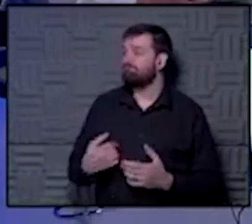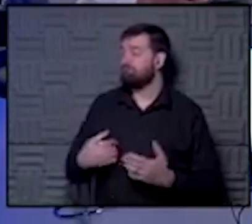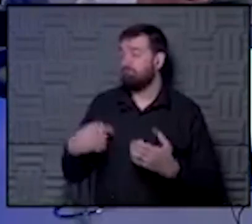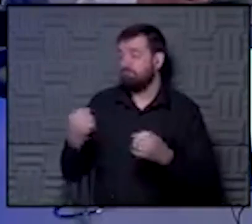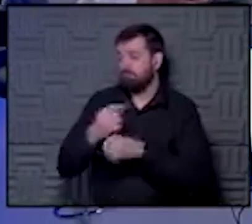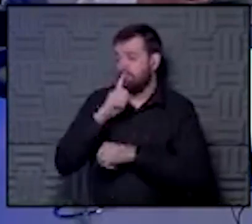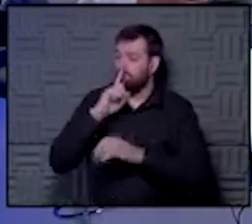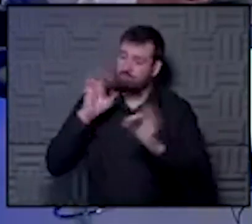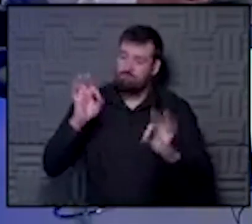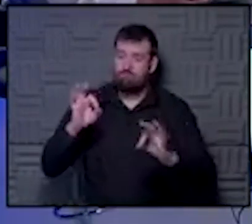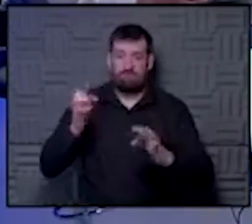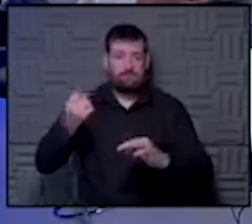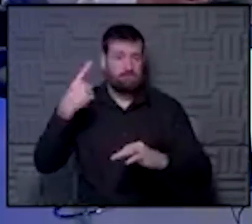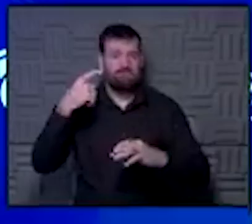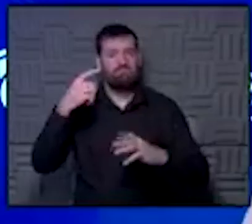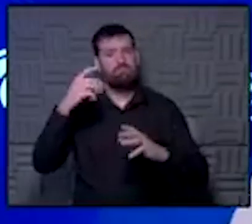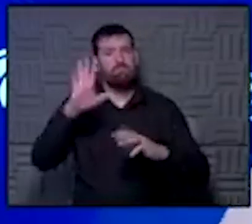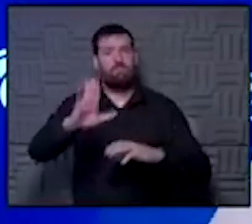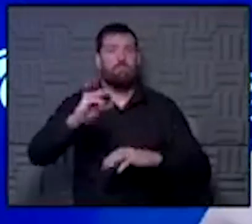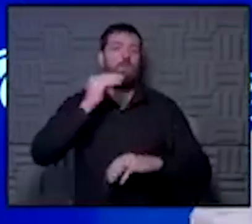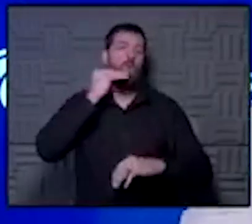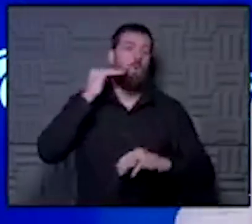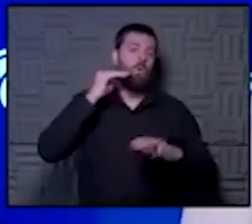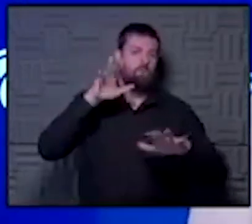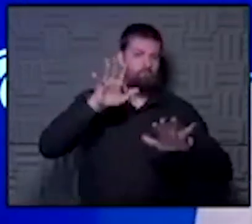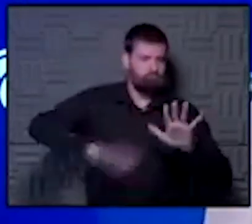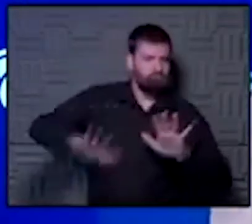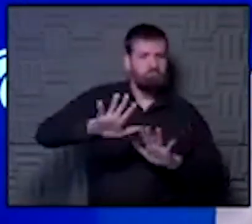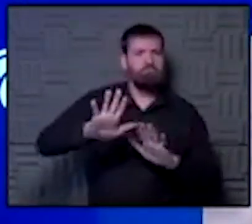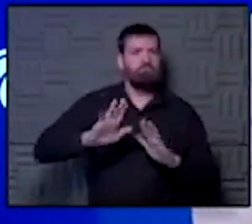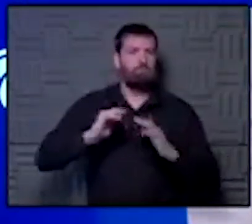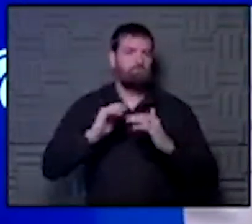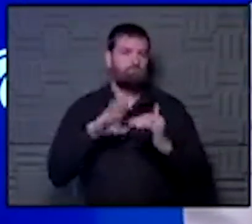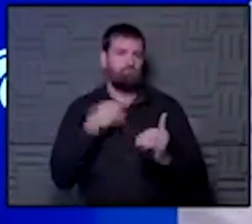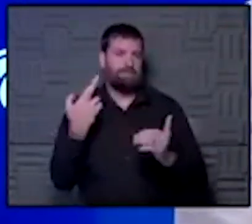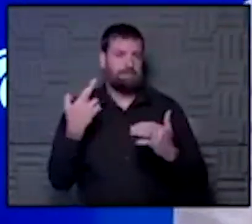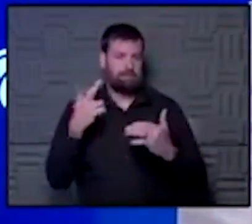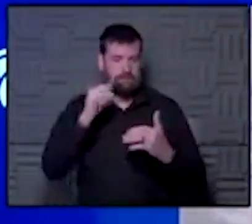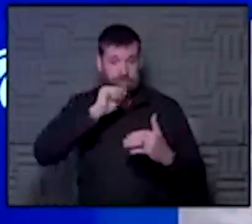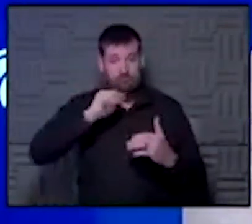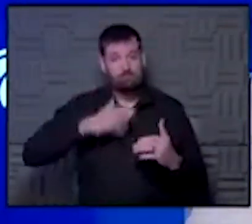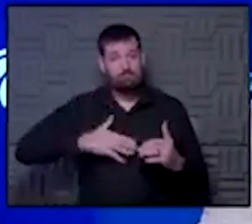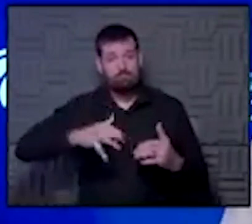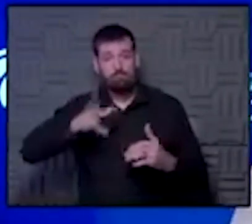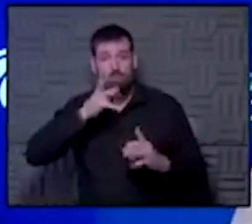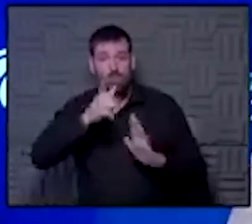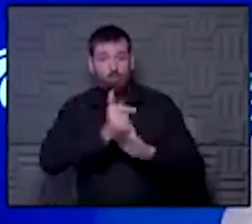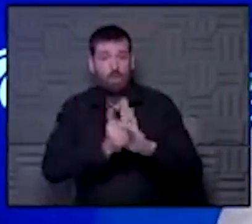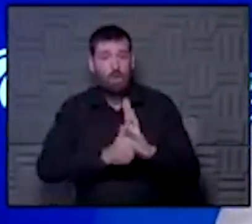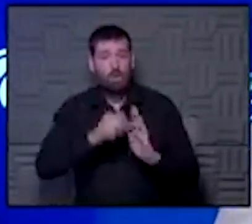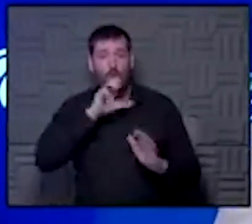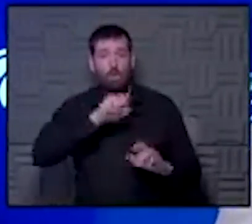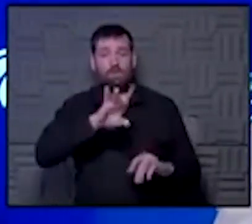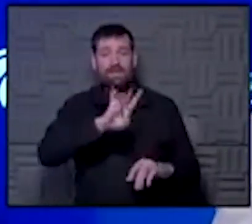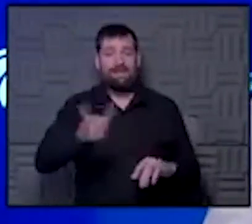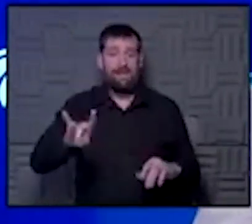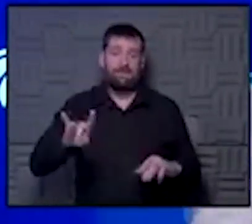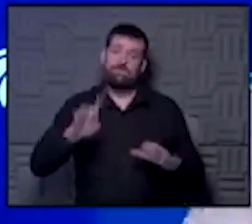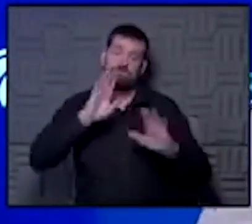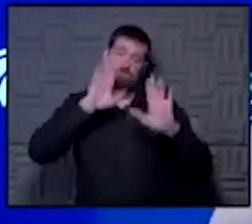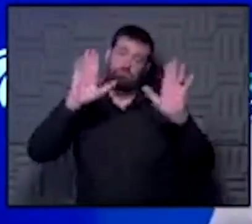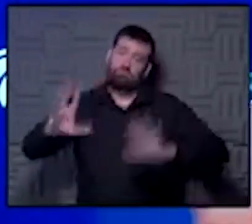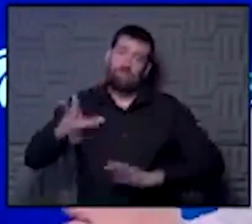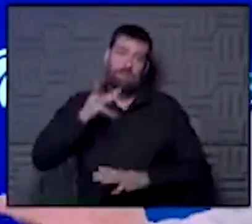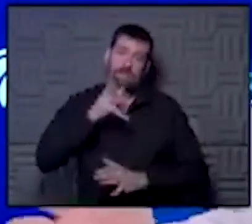total sense. You have to figure out your home dynamic and what's the level of risk tolerance. My mother-in-law's 88, and she's a great lady. She's